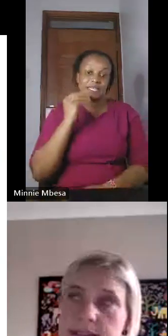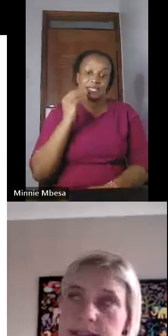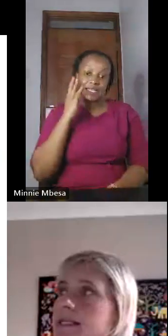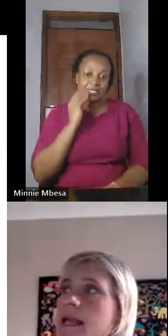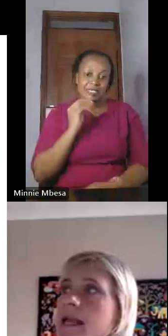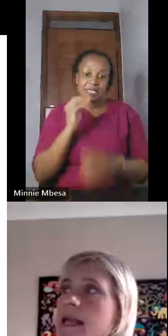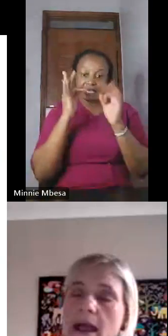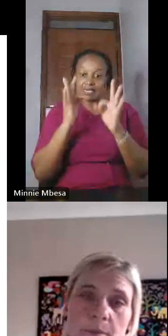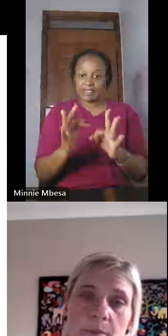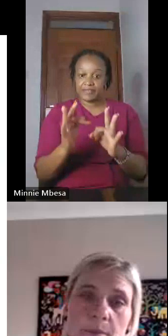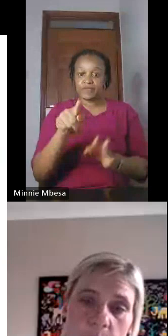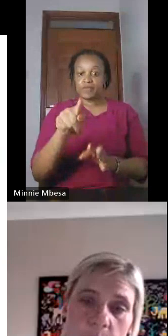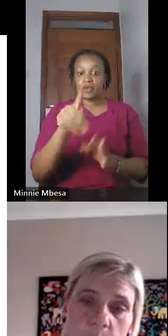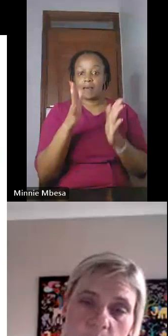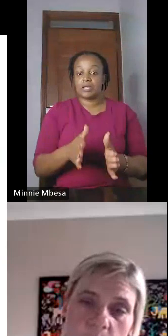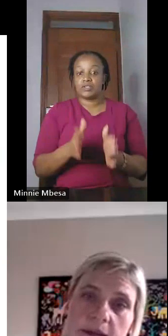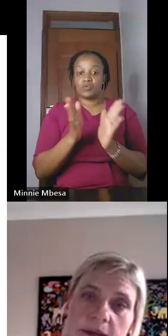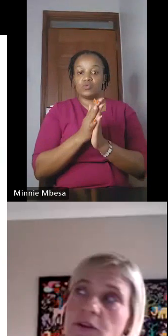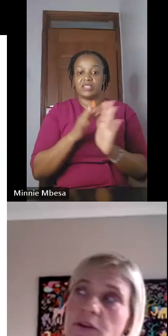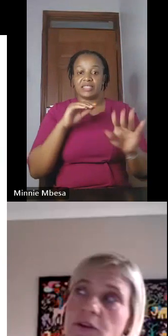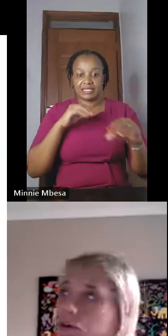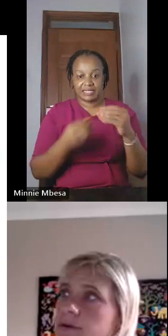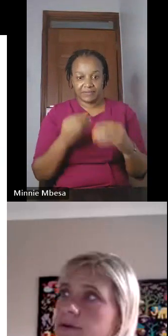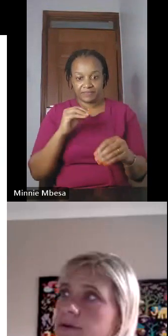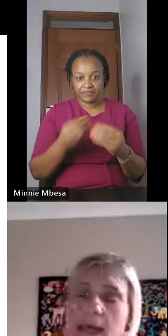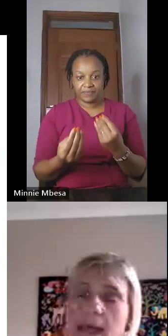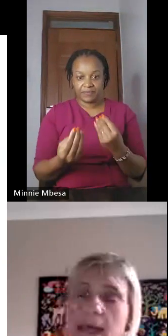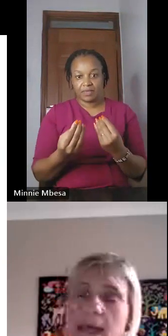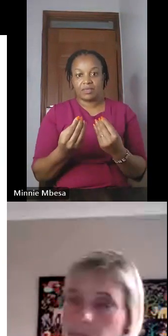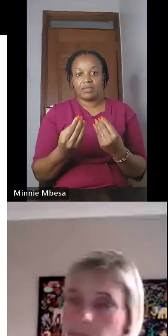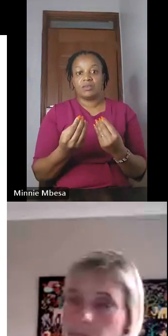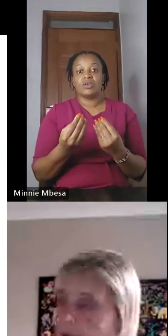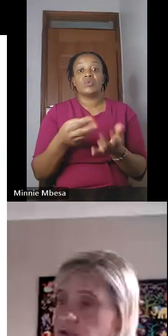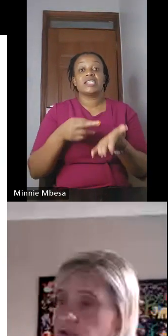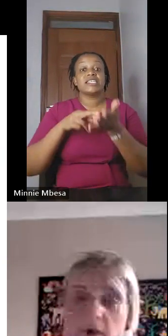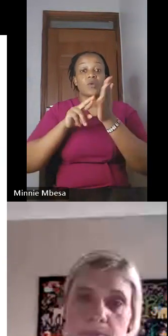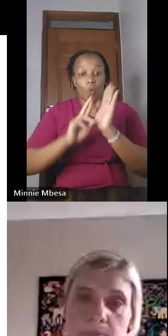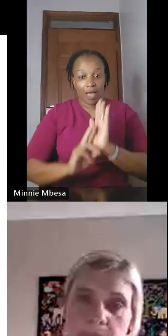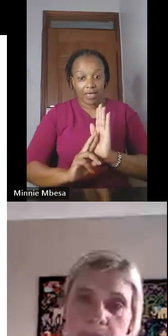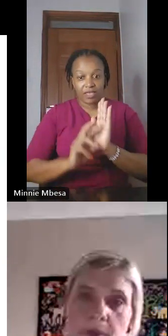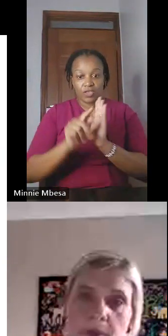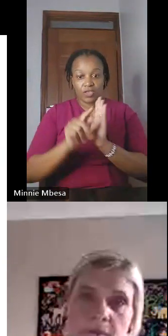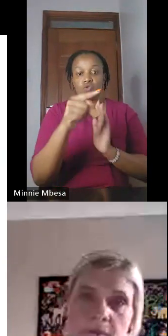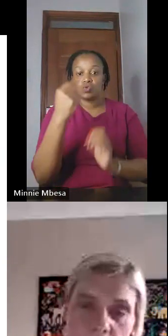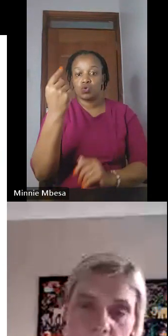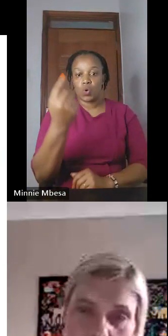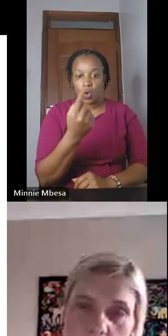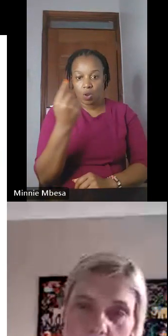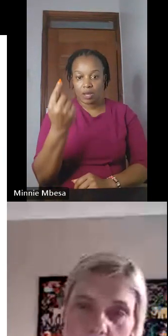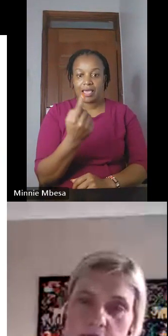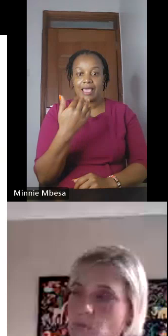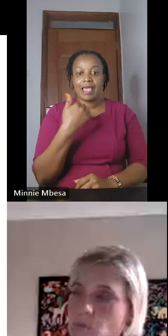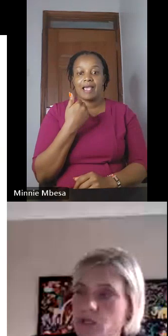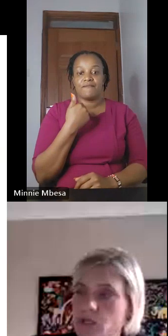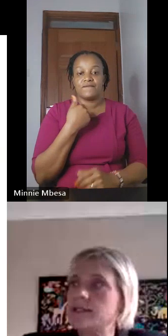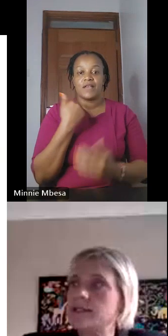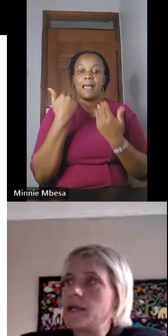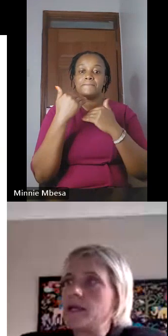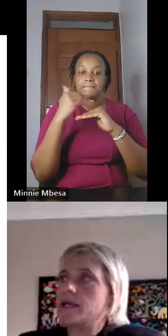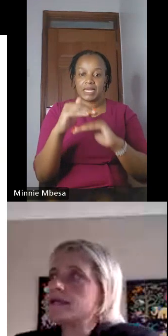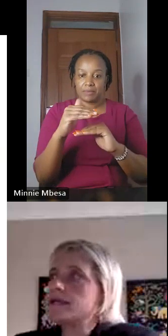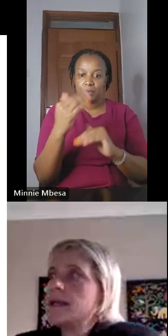with disability, we require that you only have to show a minimum of 3 years